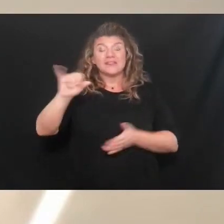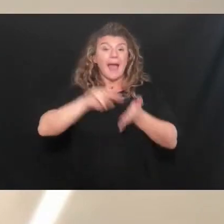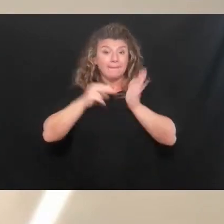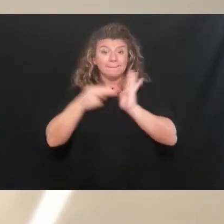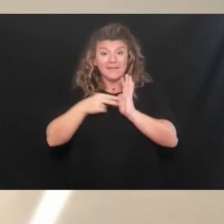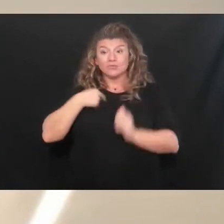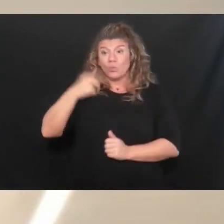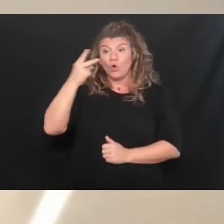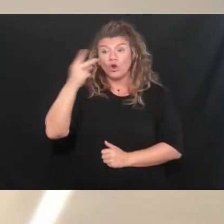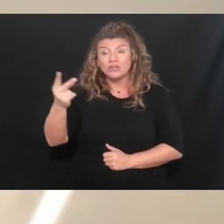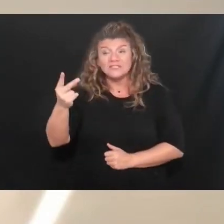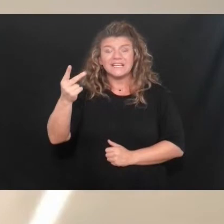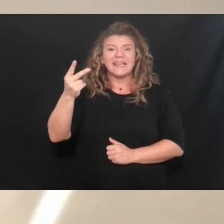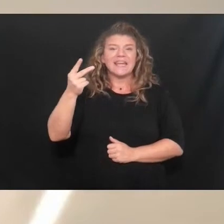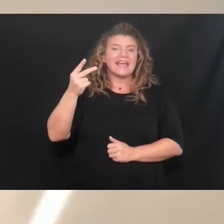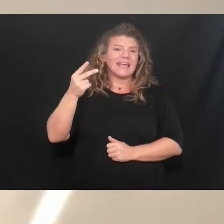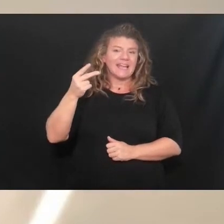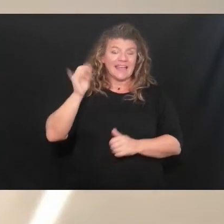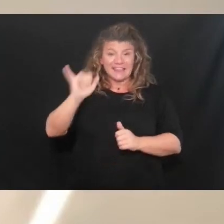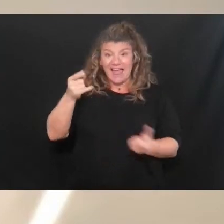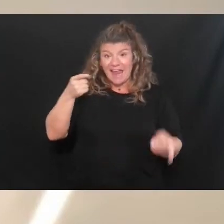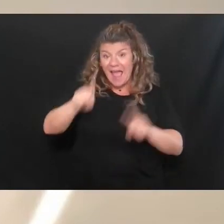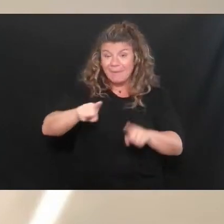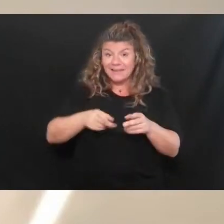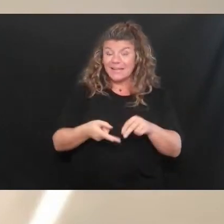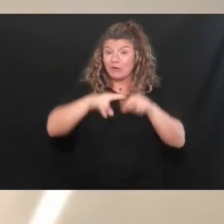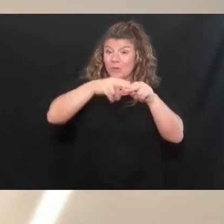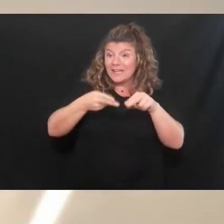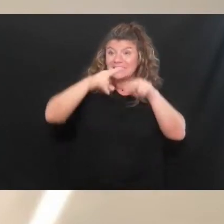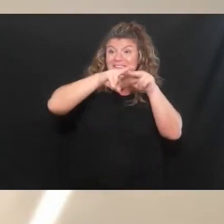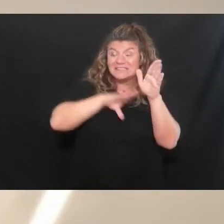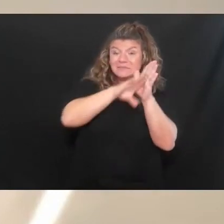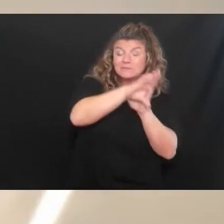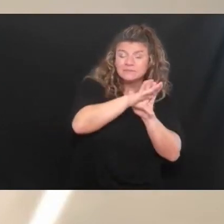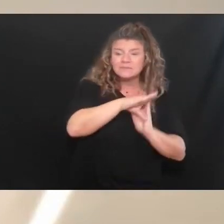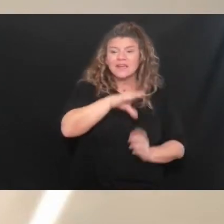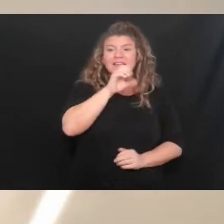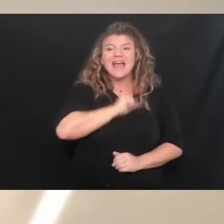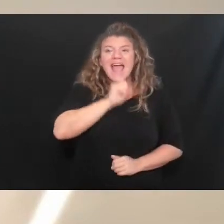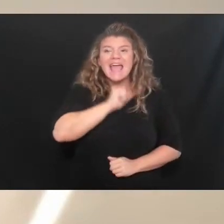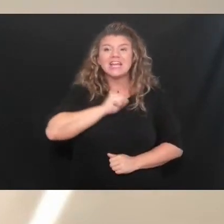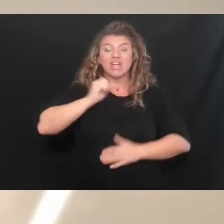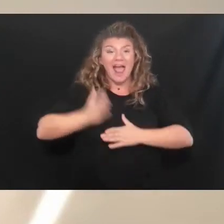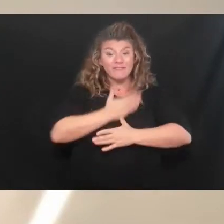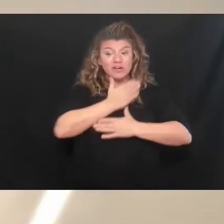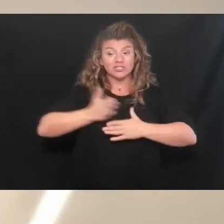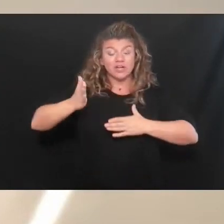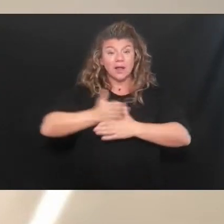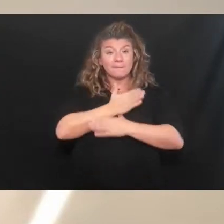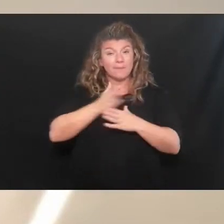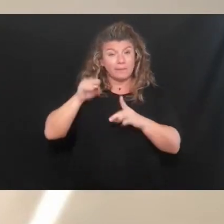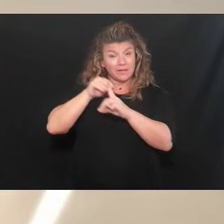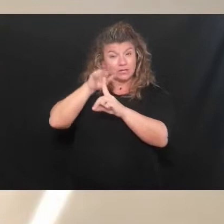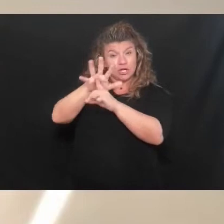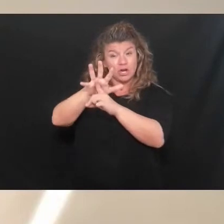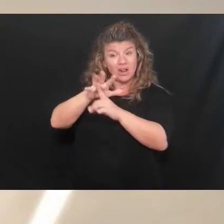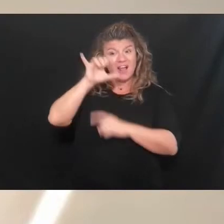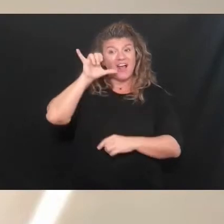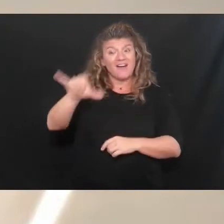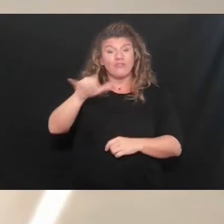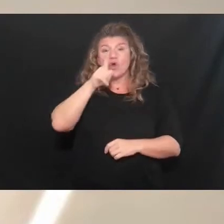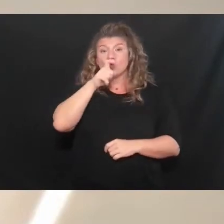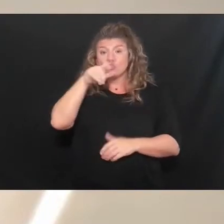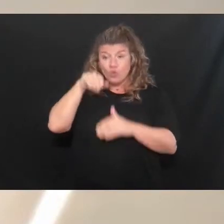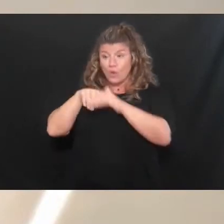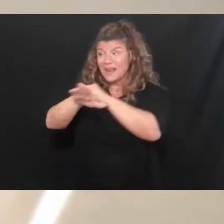seeing that occurring, and we are also seeing the average age population of those going into